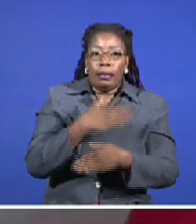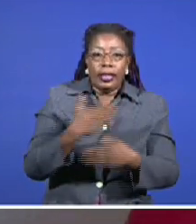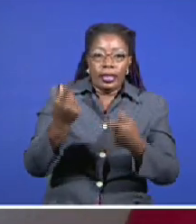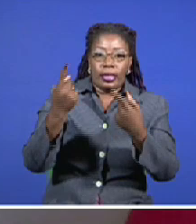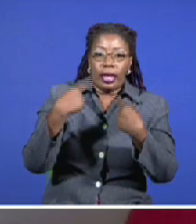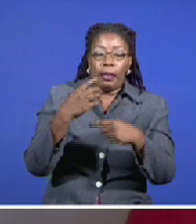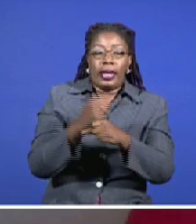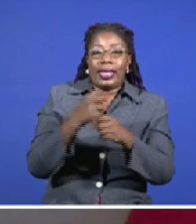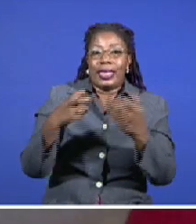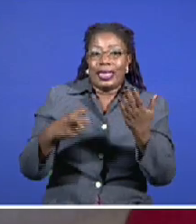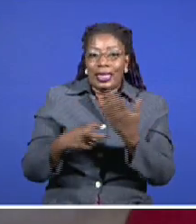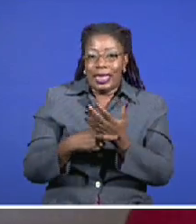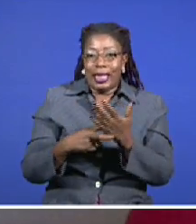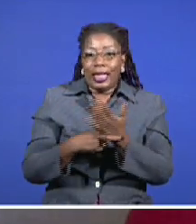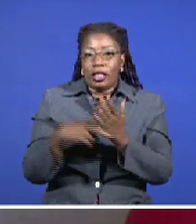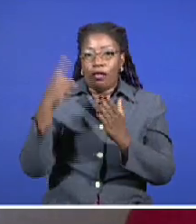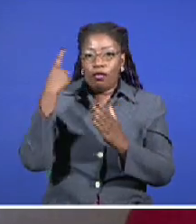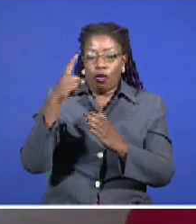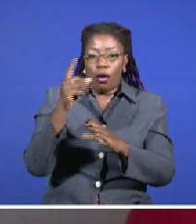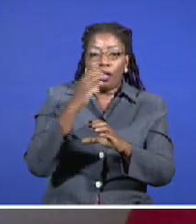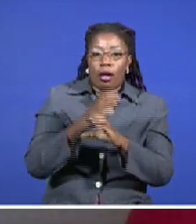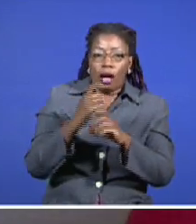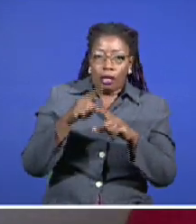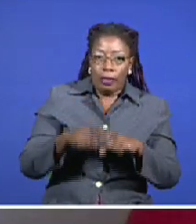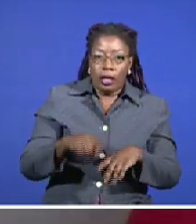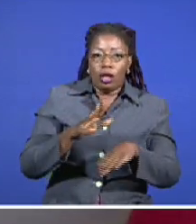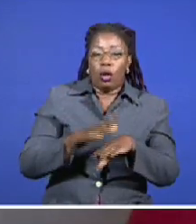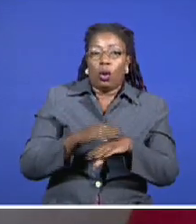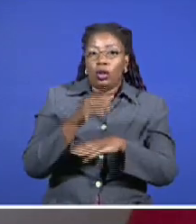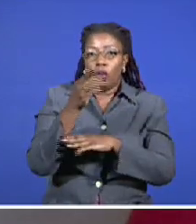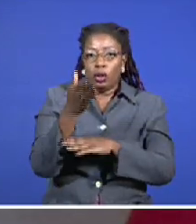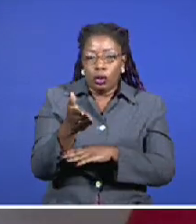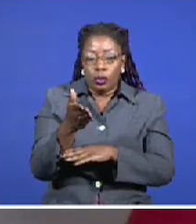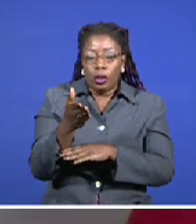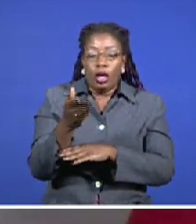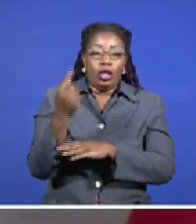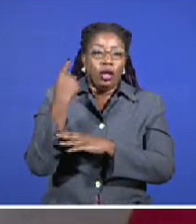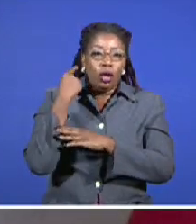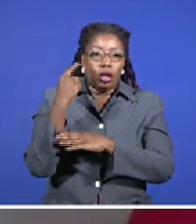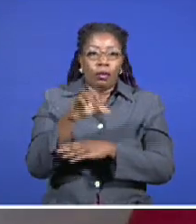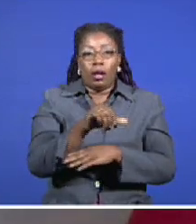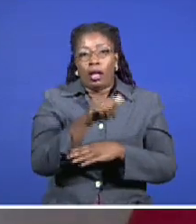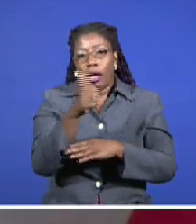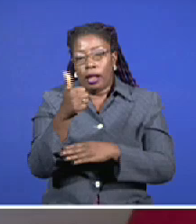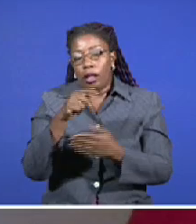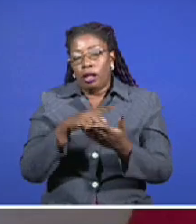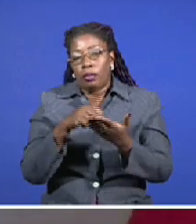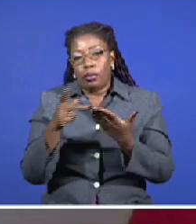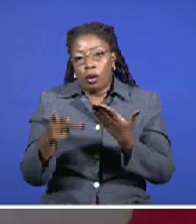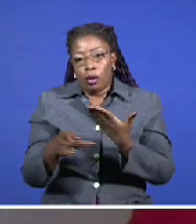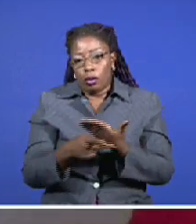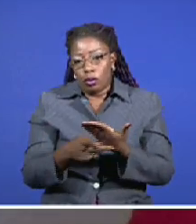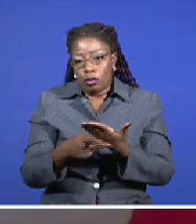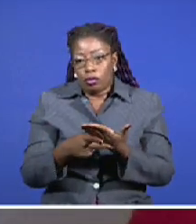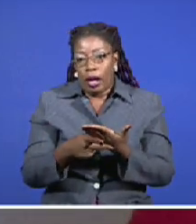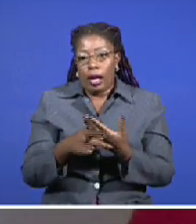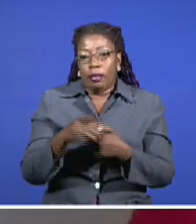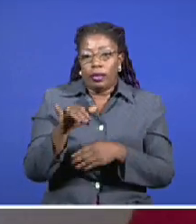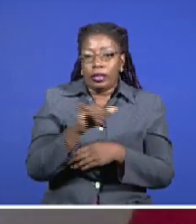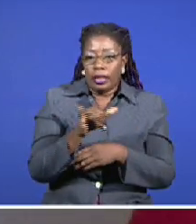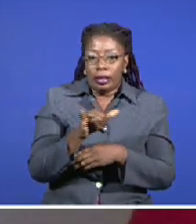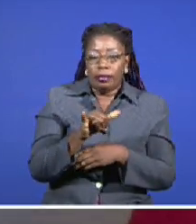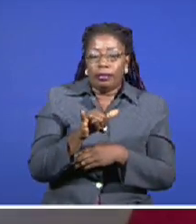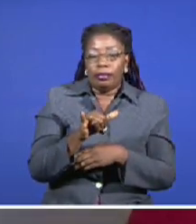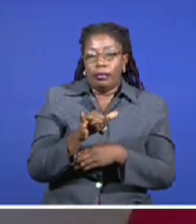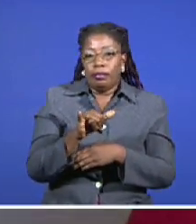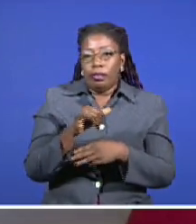buy the tickets for the car. We're depending on you. You've heard of all of our programs, and like everything else in